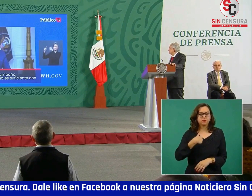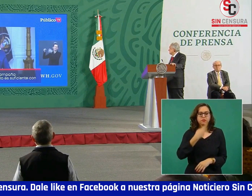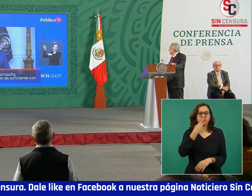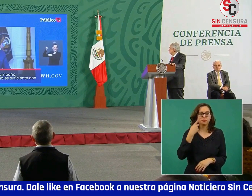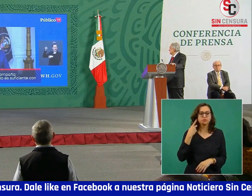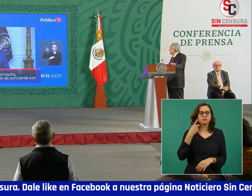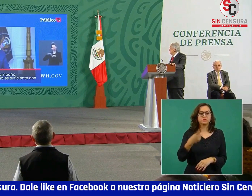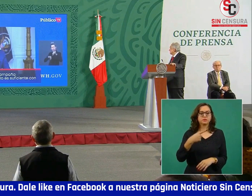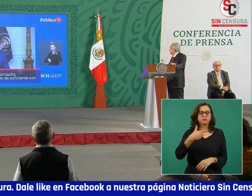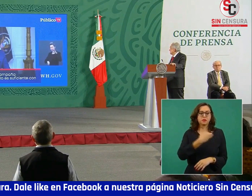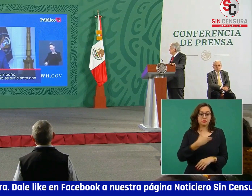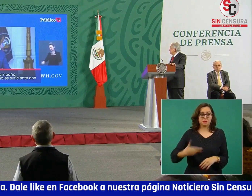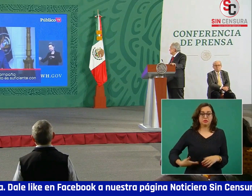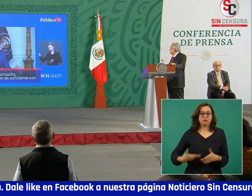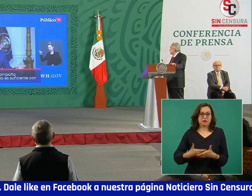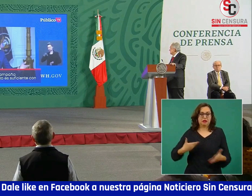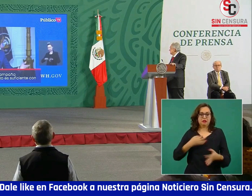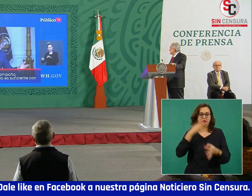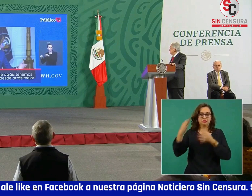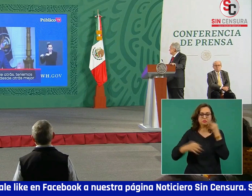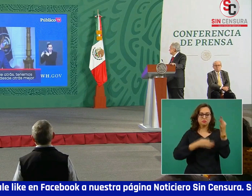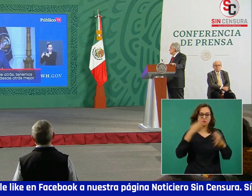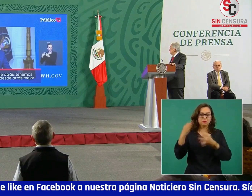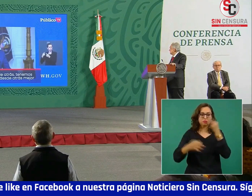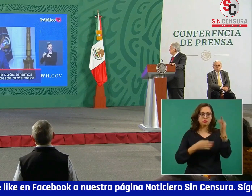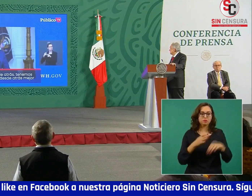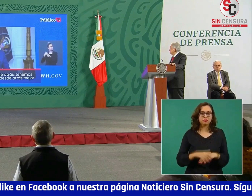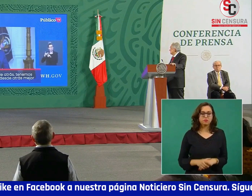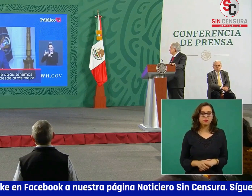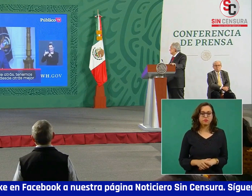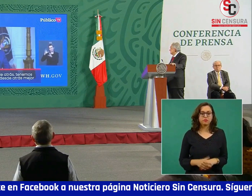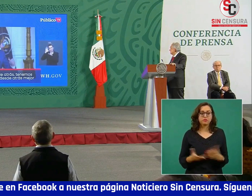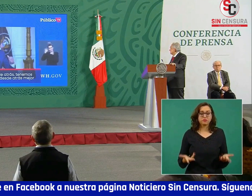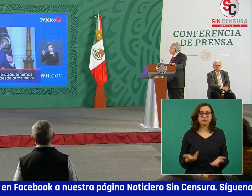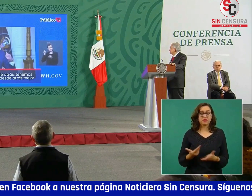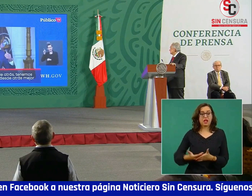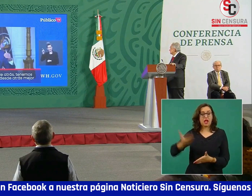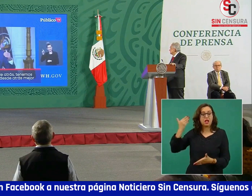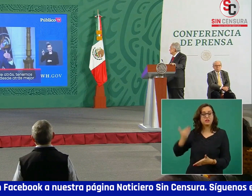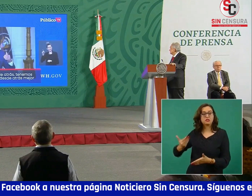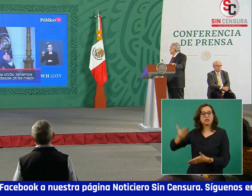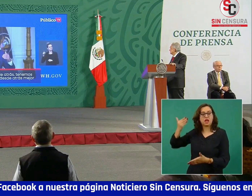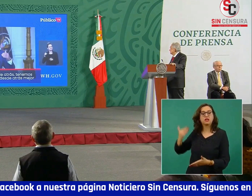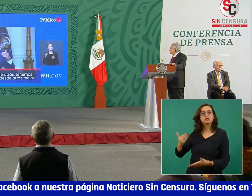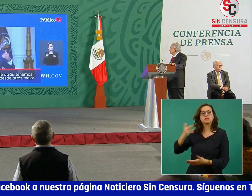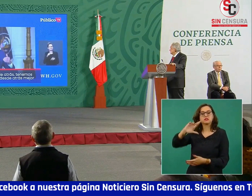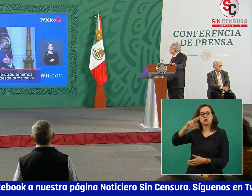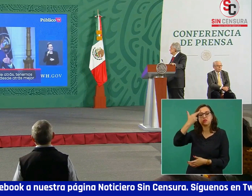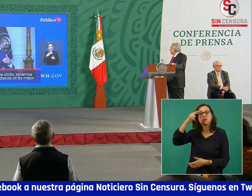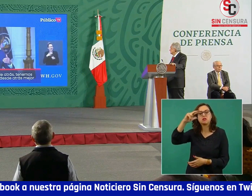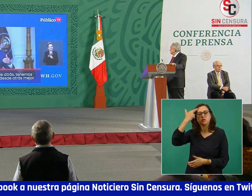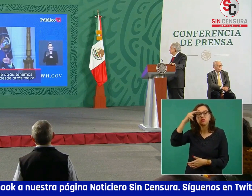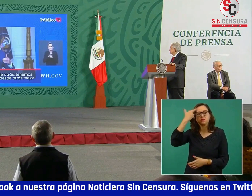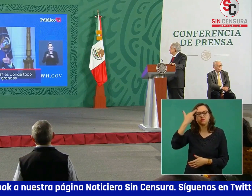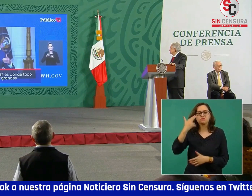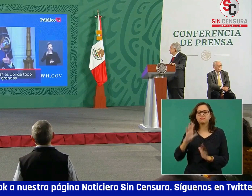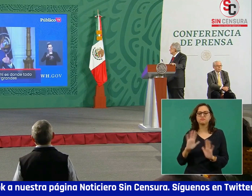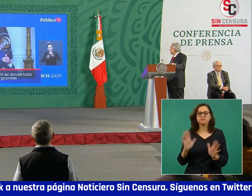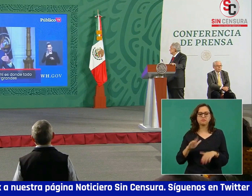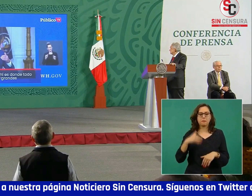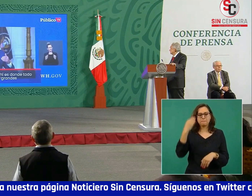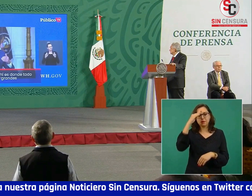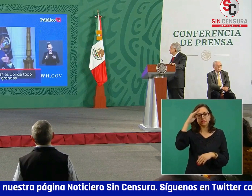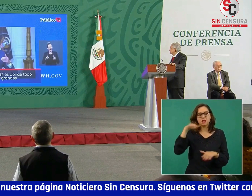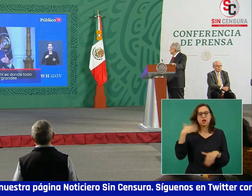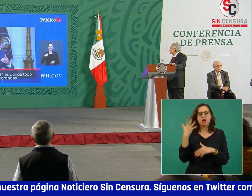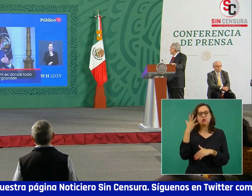campaign for president, that it's not enough to just build back. We have to build back better than before. And